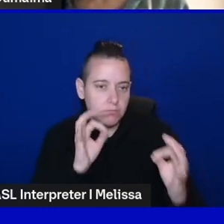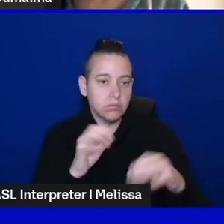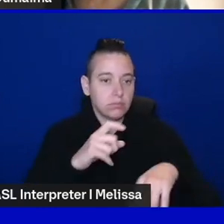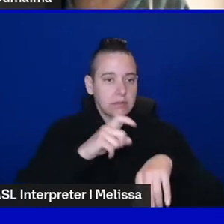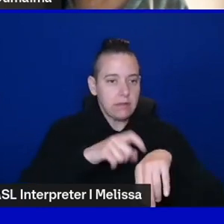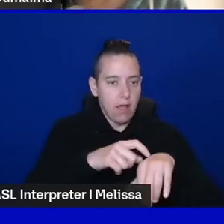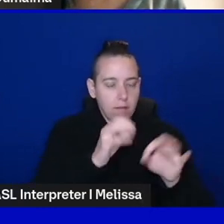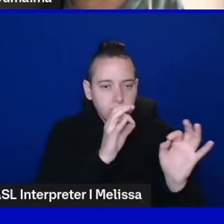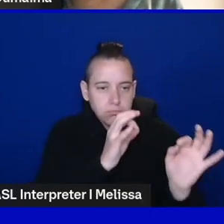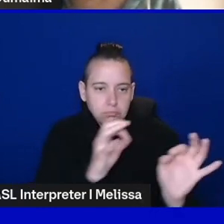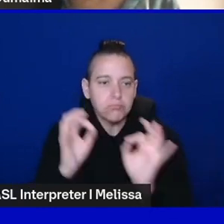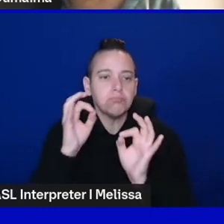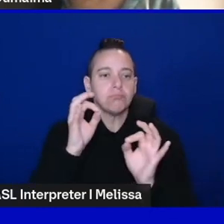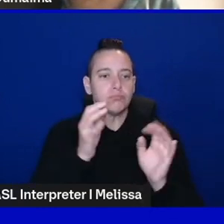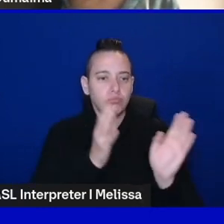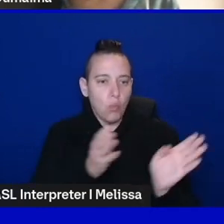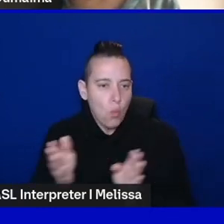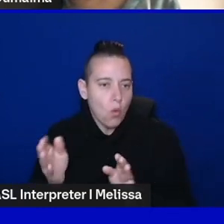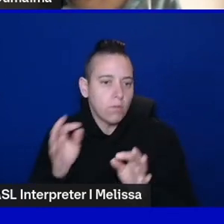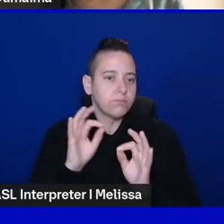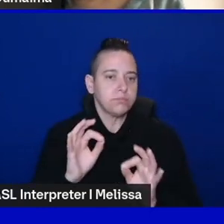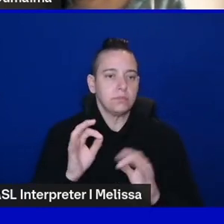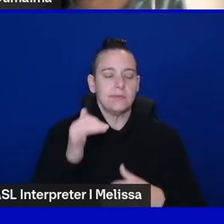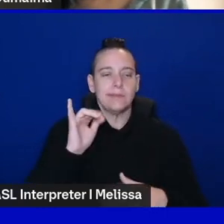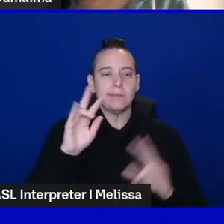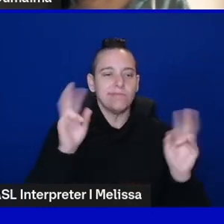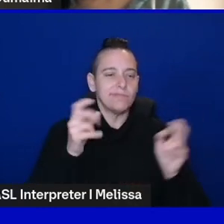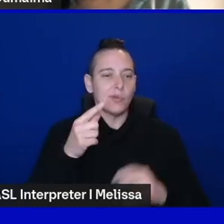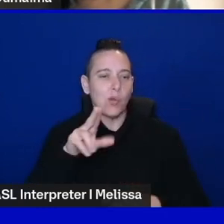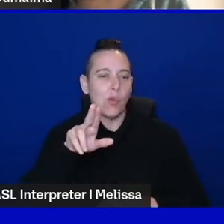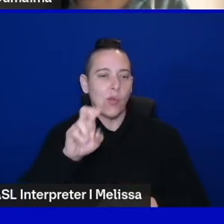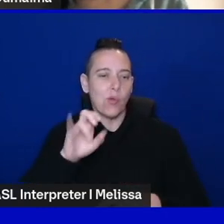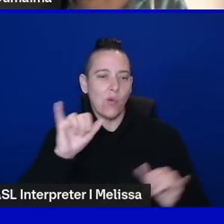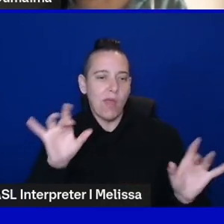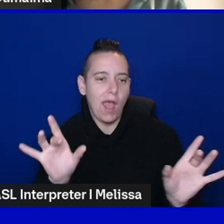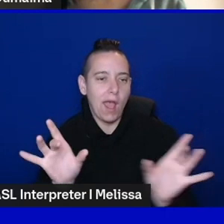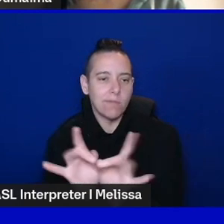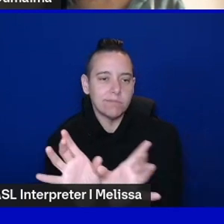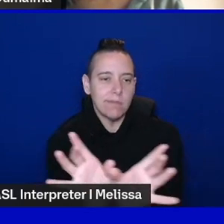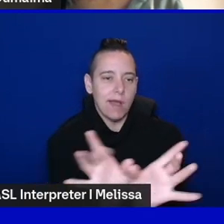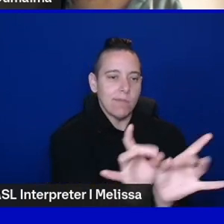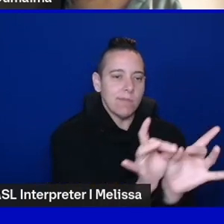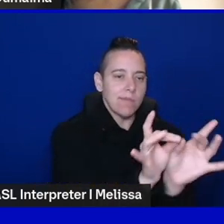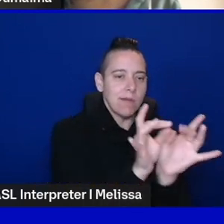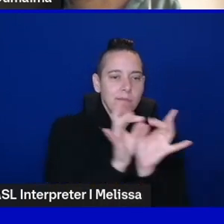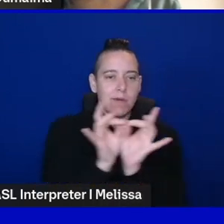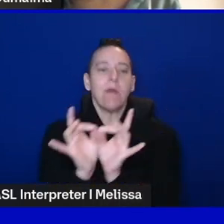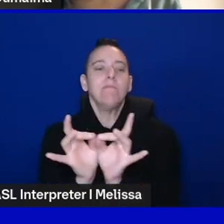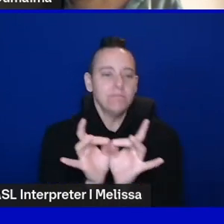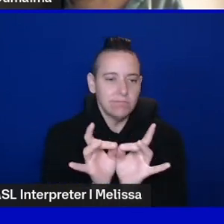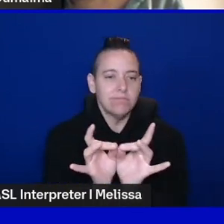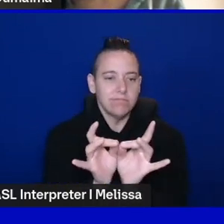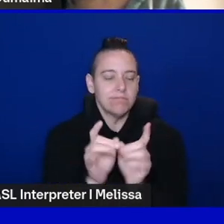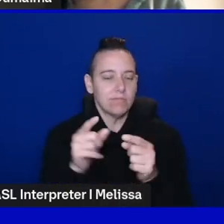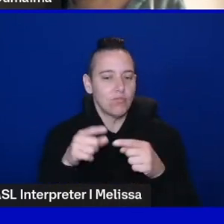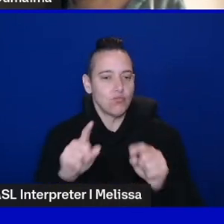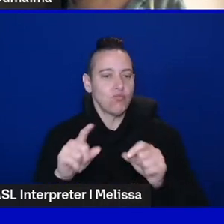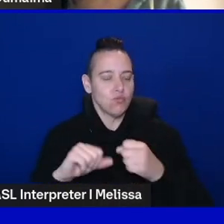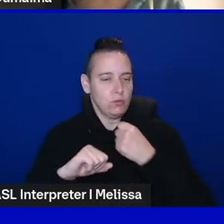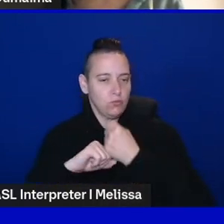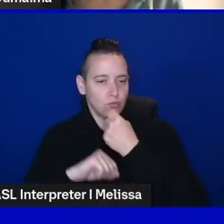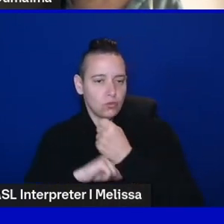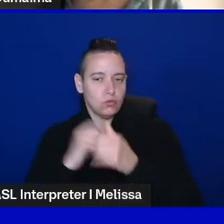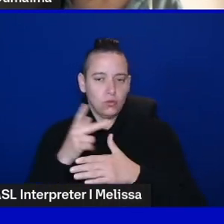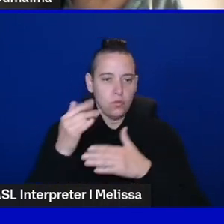order. So in short, it's the kind of glue that keeps everything together, even as our infrastructure and